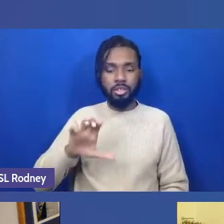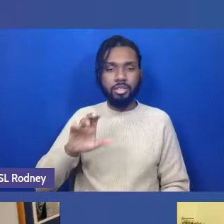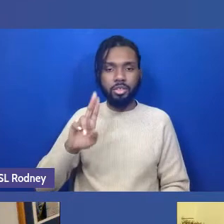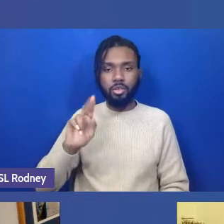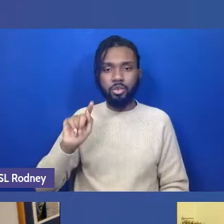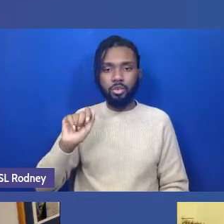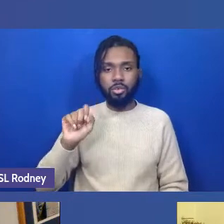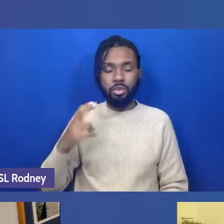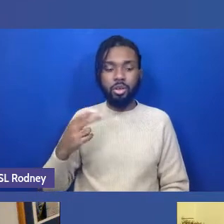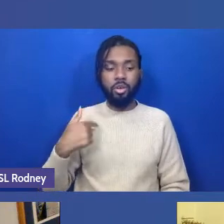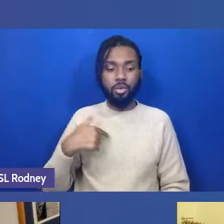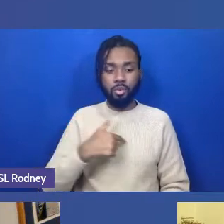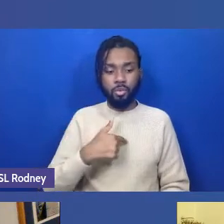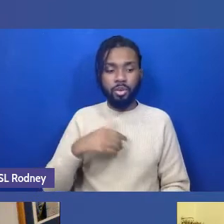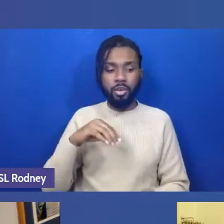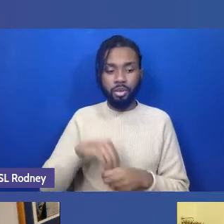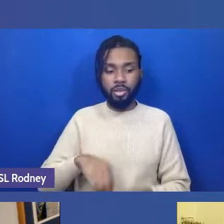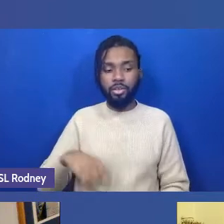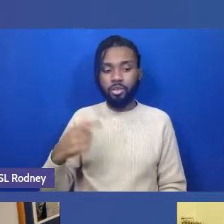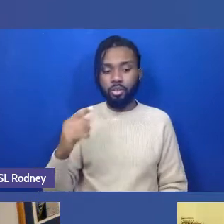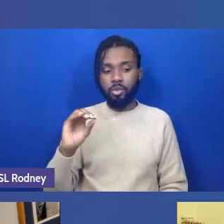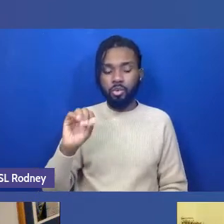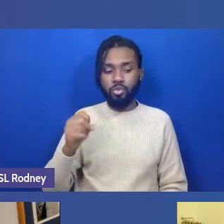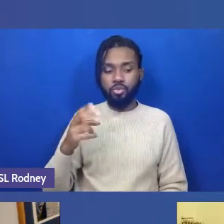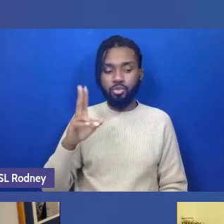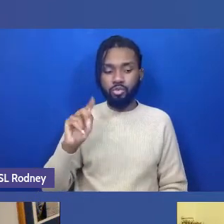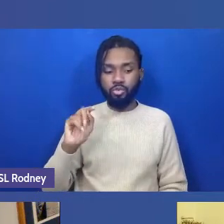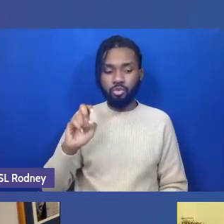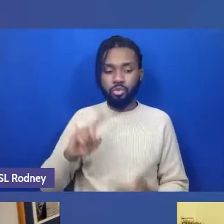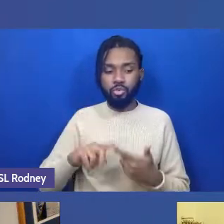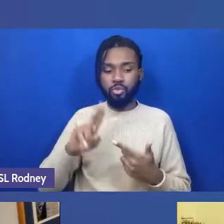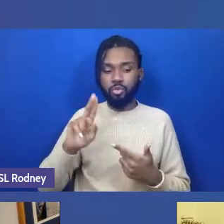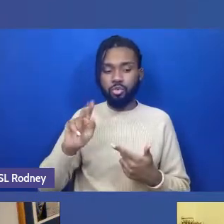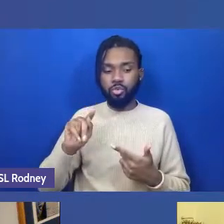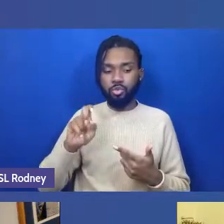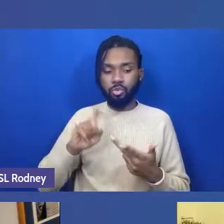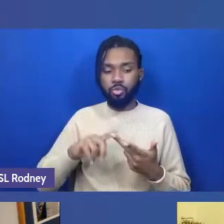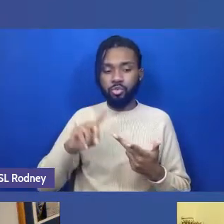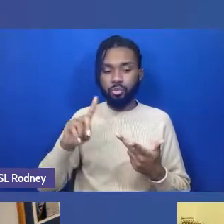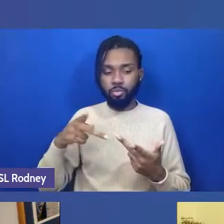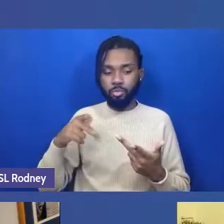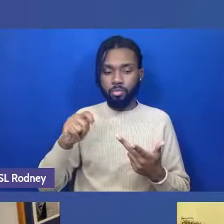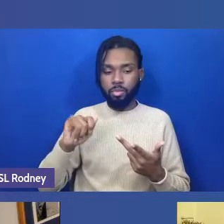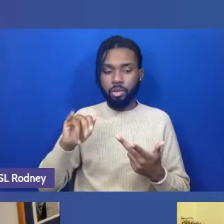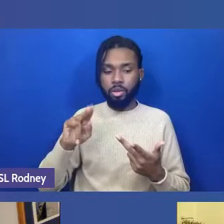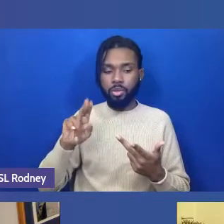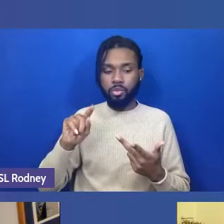of the Goshute, the Ute, the Paiute, and the Shoshone peoples, and we are so